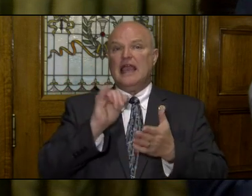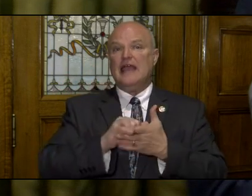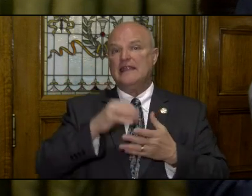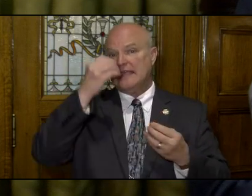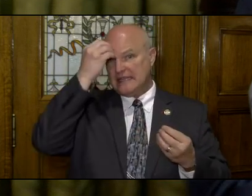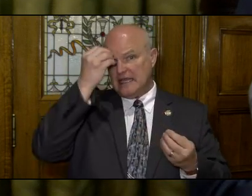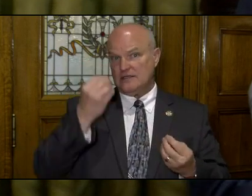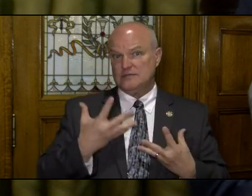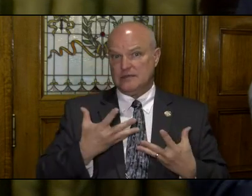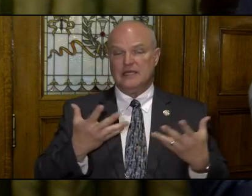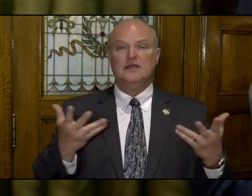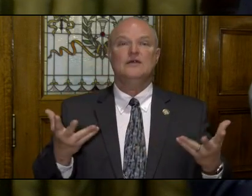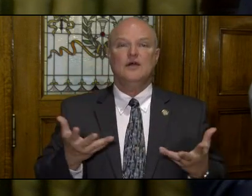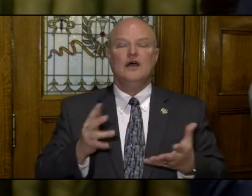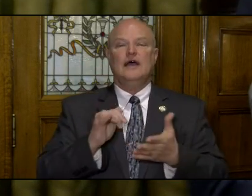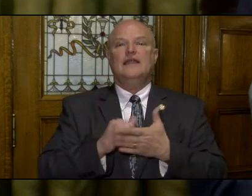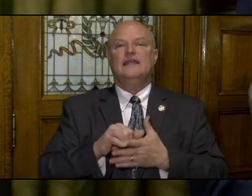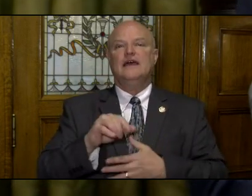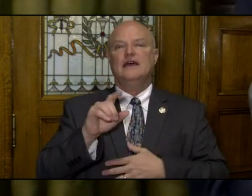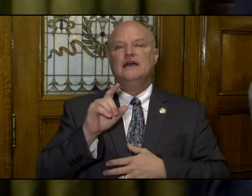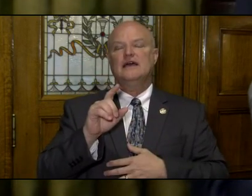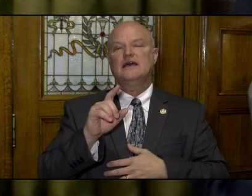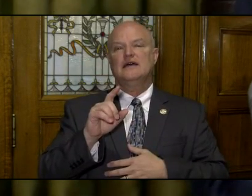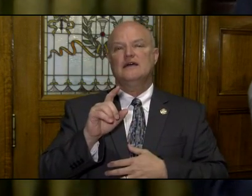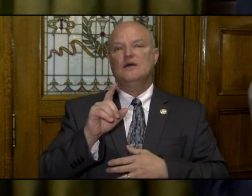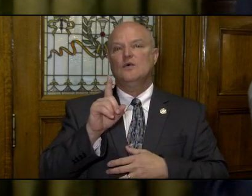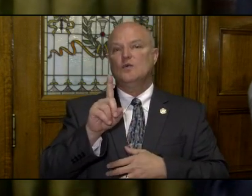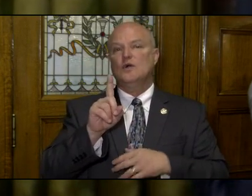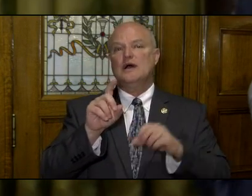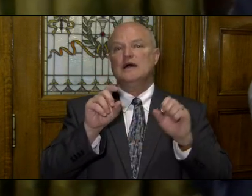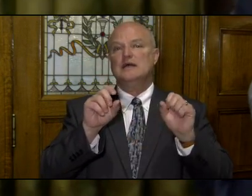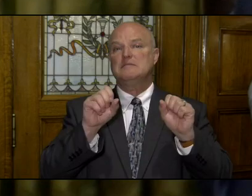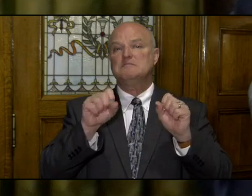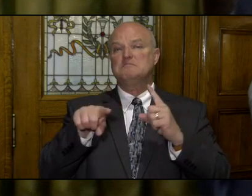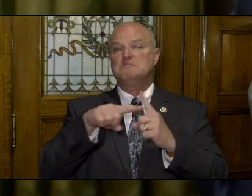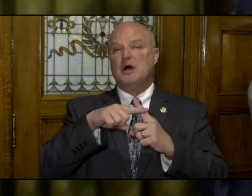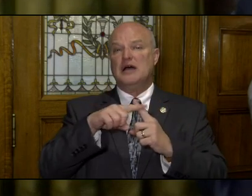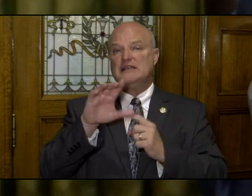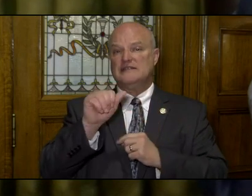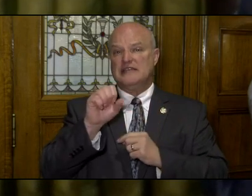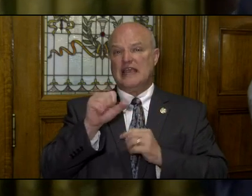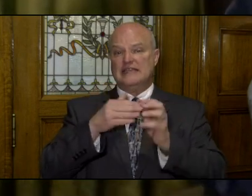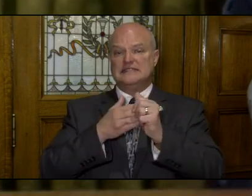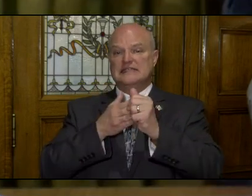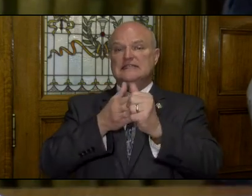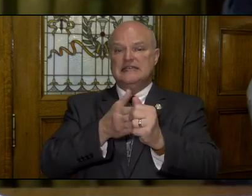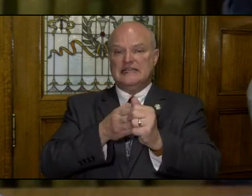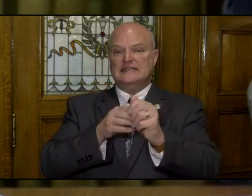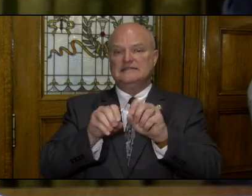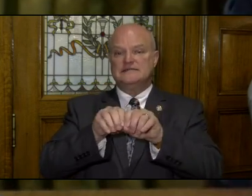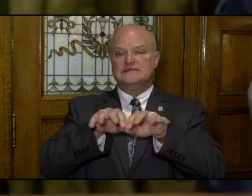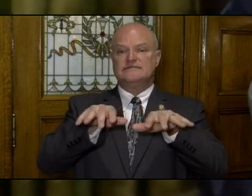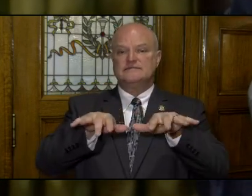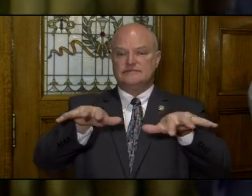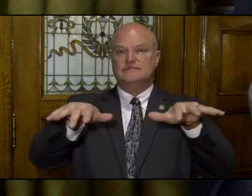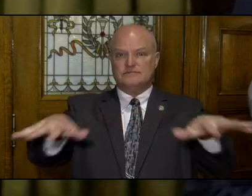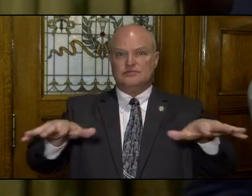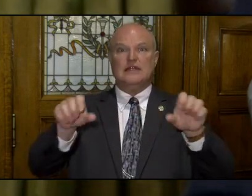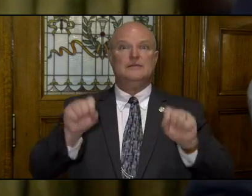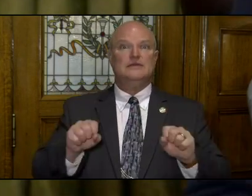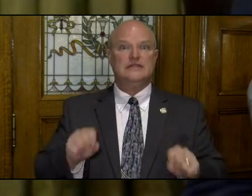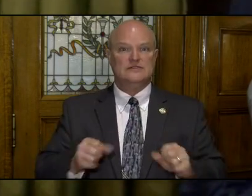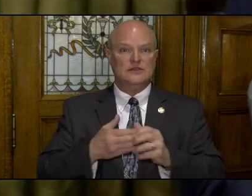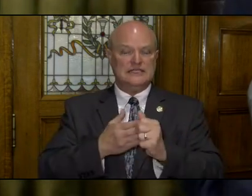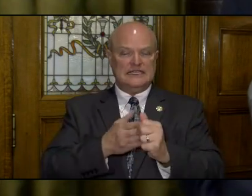tells me that one positive case leads very quickly to can